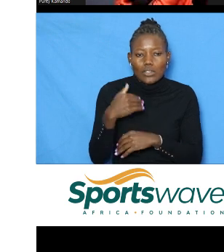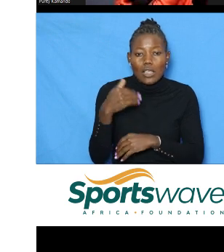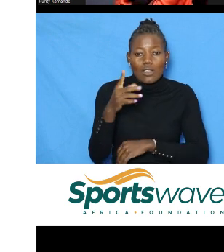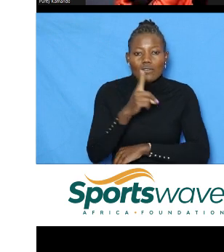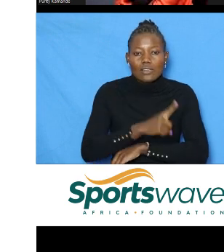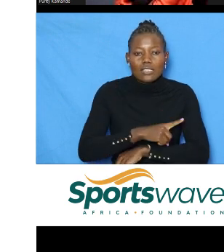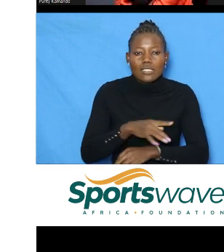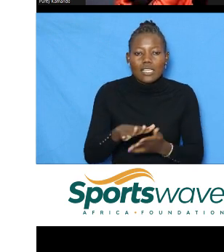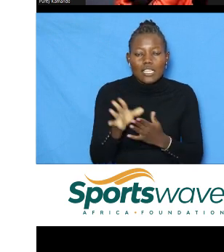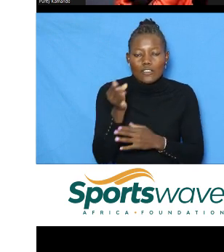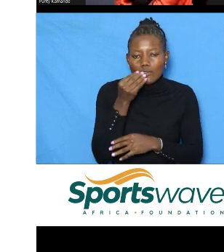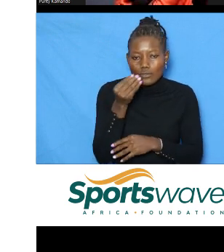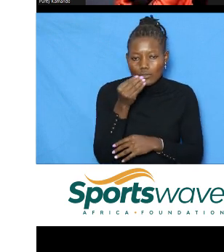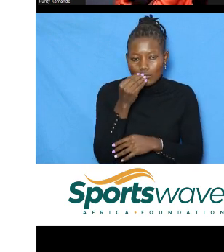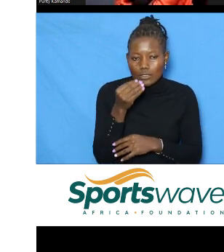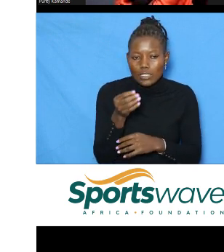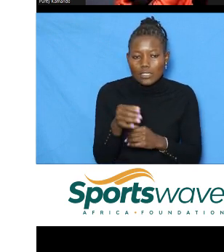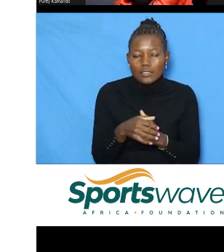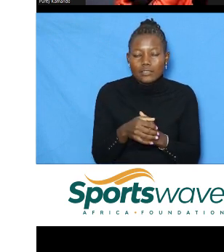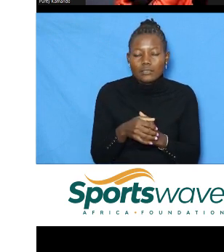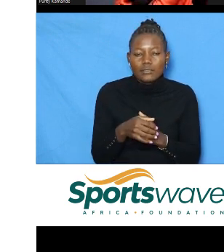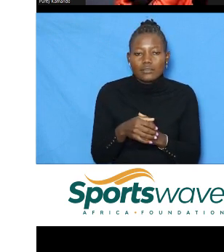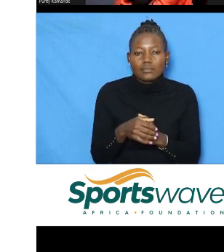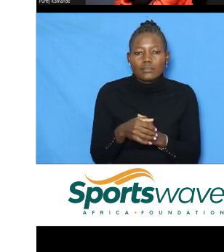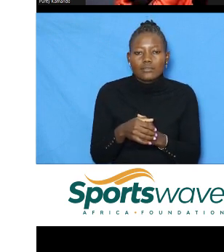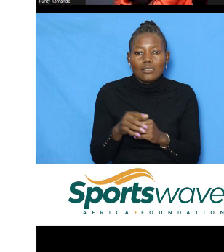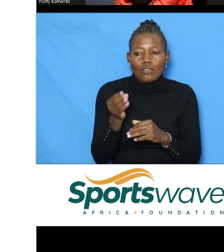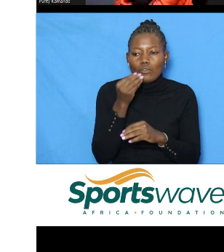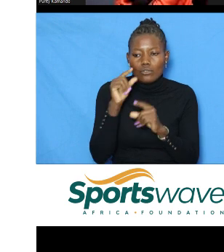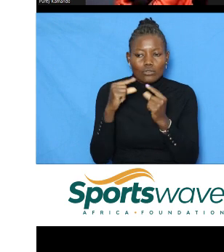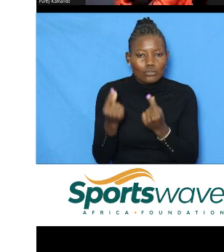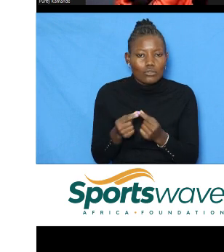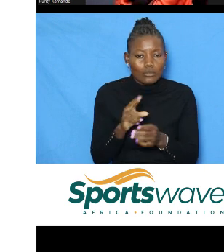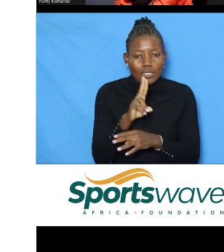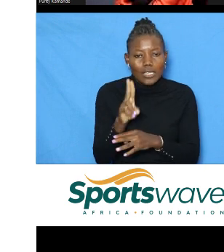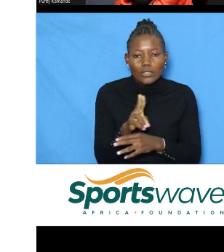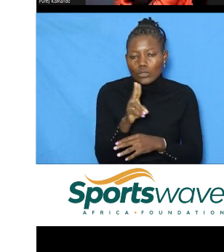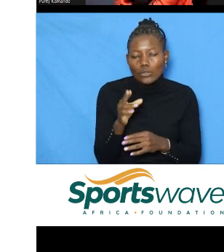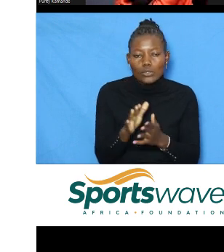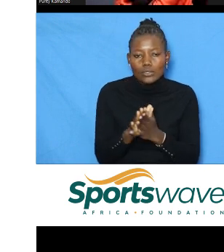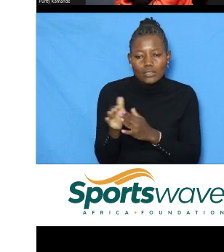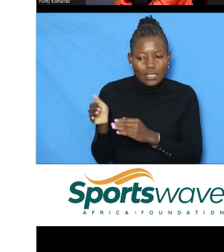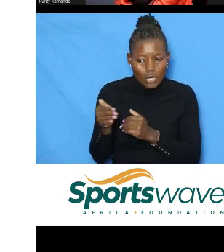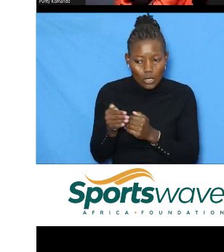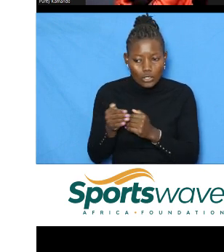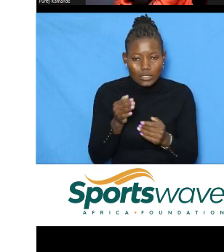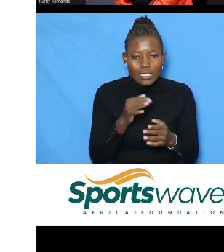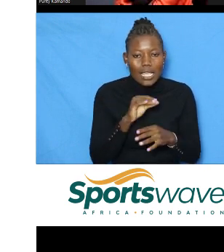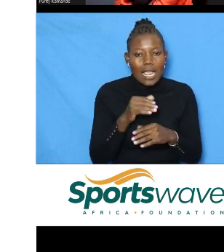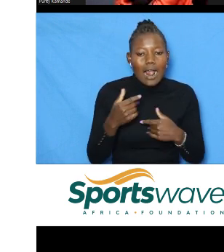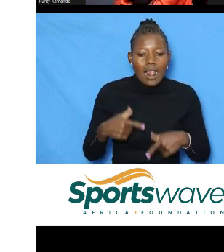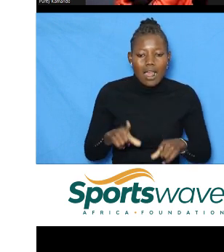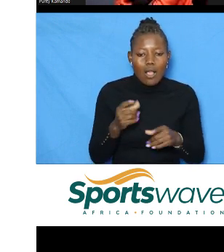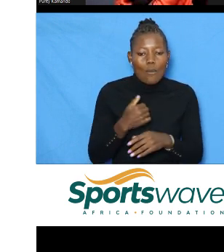food. We have also the nutrients. So nutrients and food groups are used interchangeably, but you'll allow me to use nutrients in